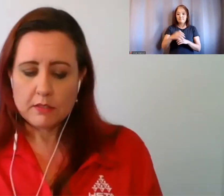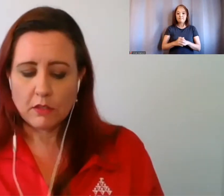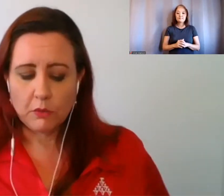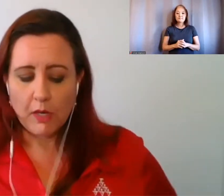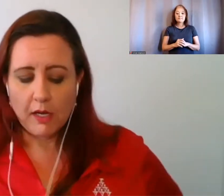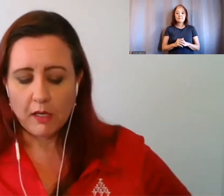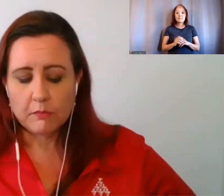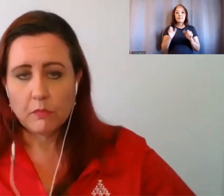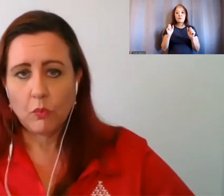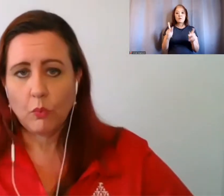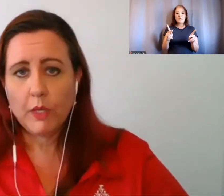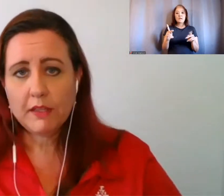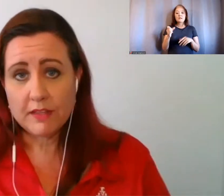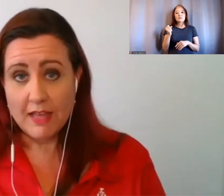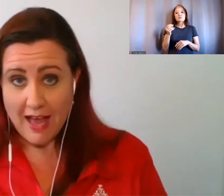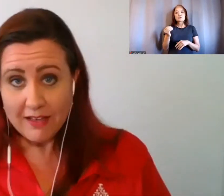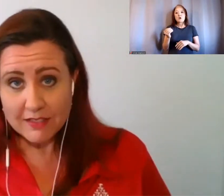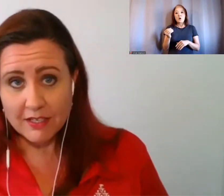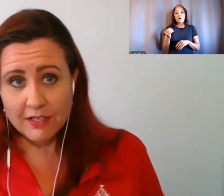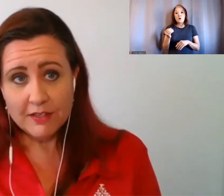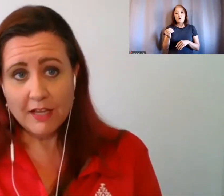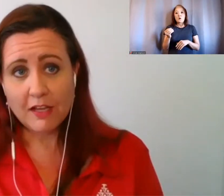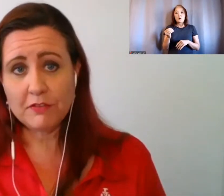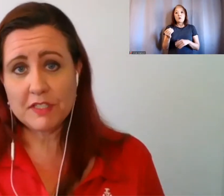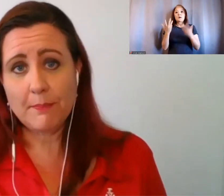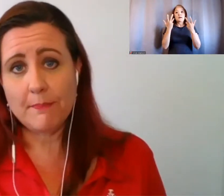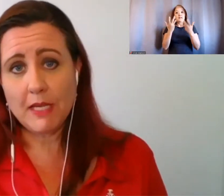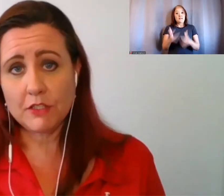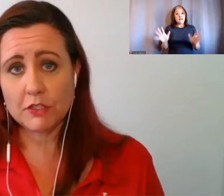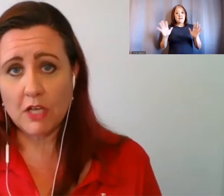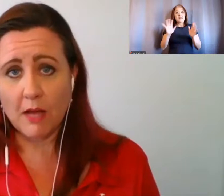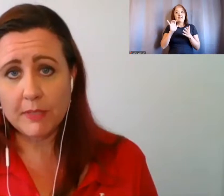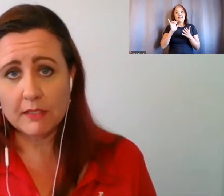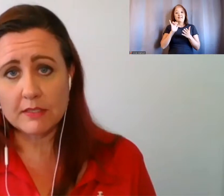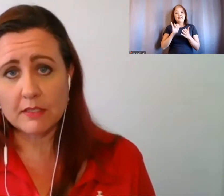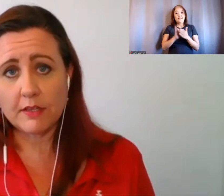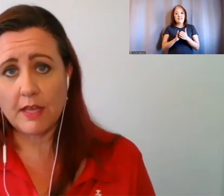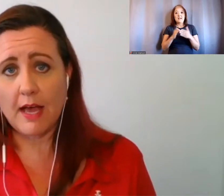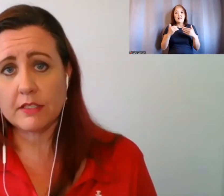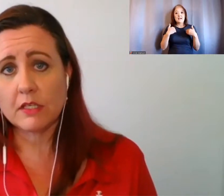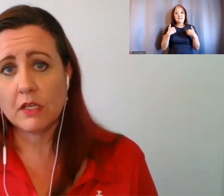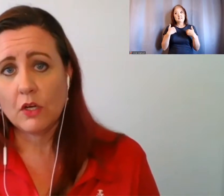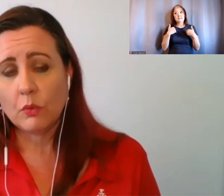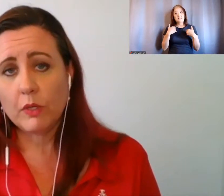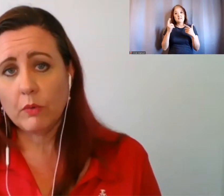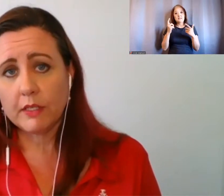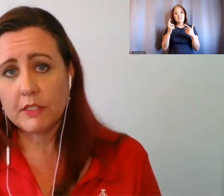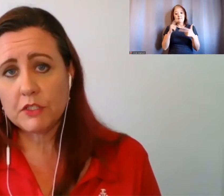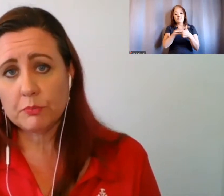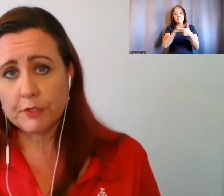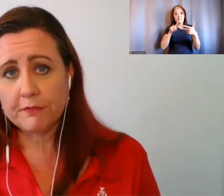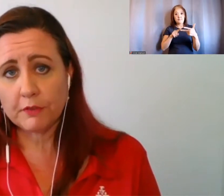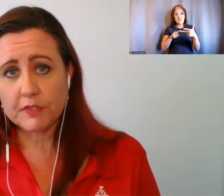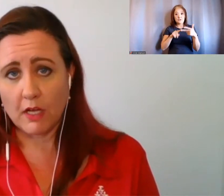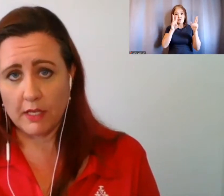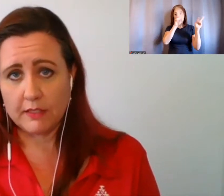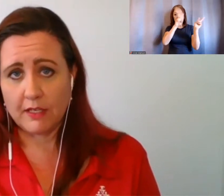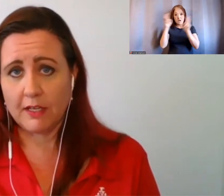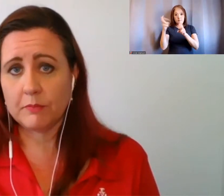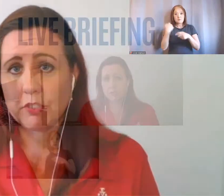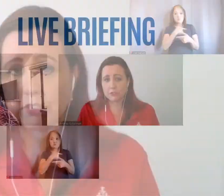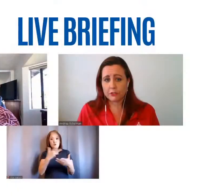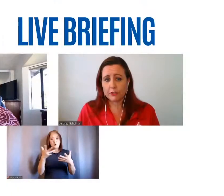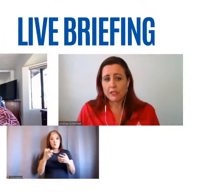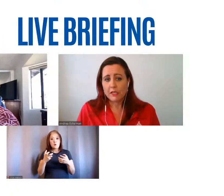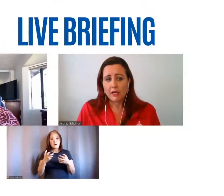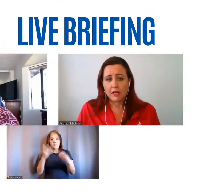Okay, so with that, that covers the major topics that we wanted to brief folks on. And